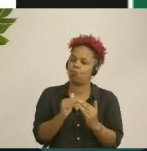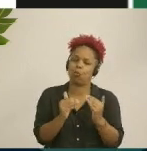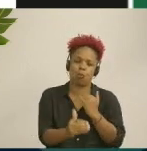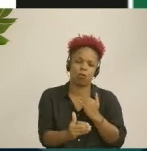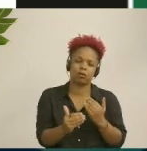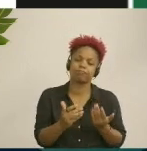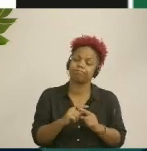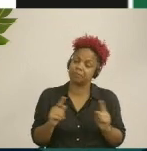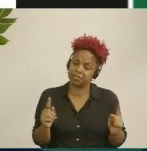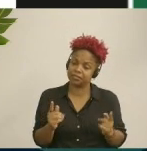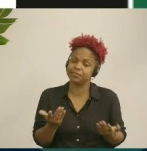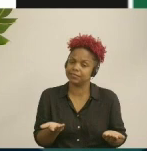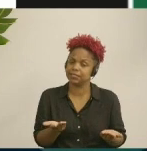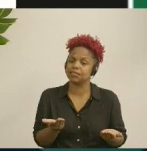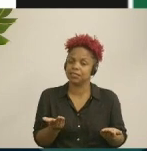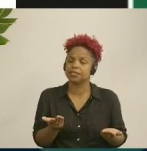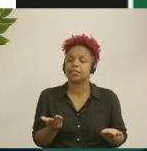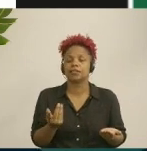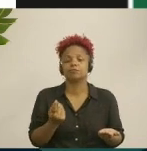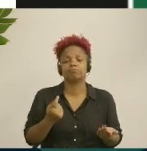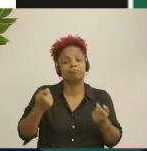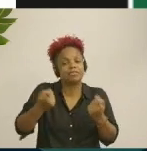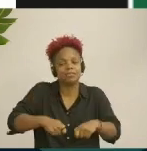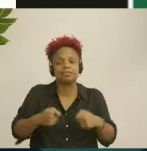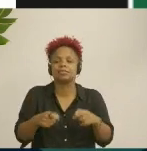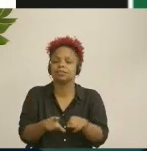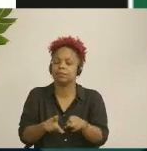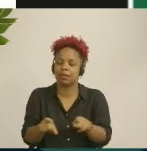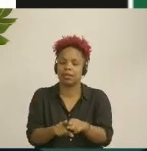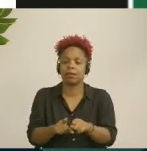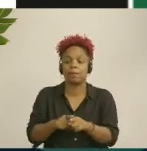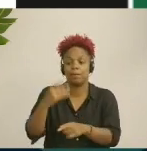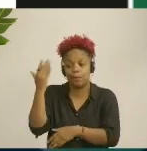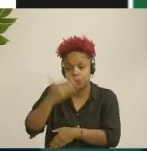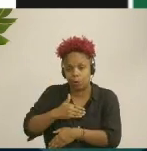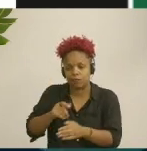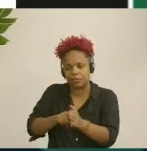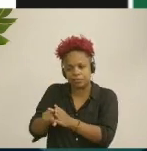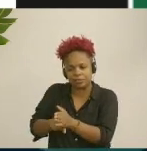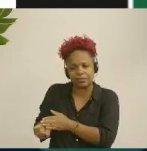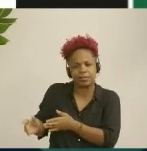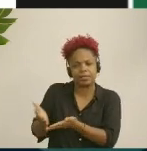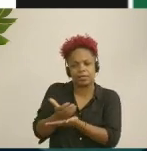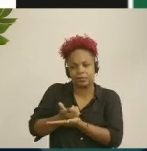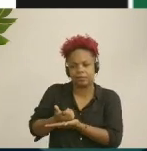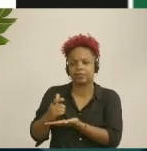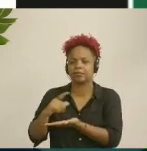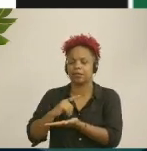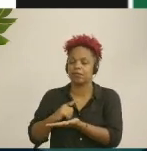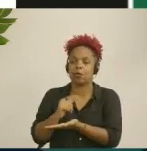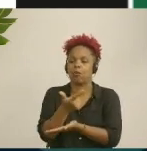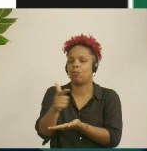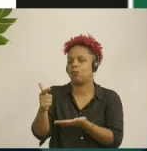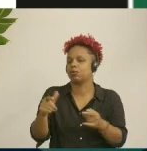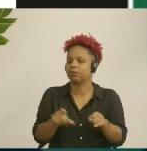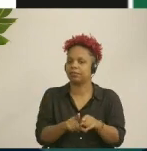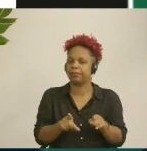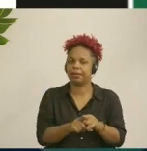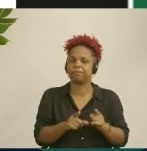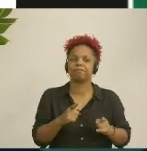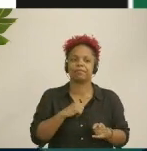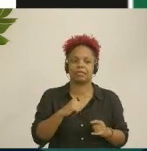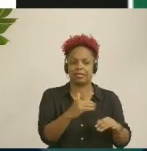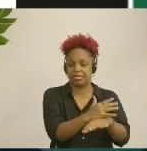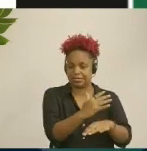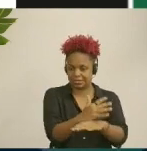ways in for evidence. I have two slides about the solution. One is focused on the what, strengthening domestic